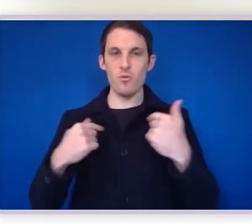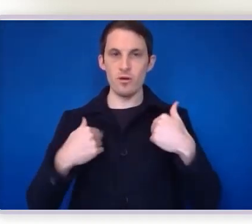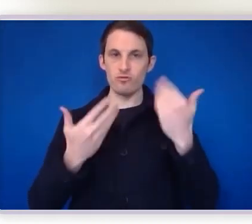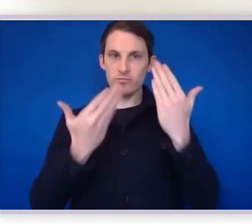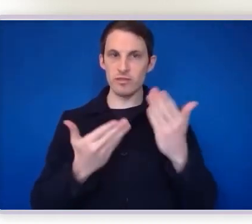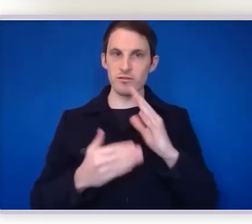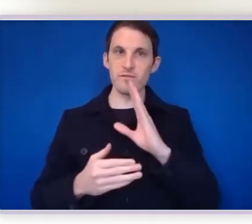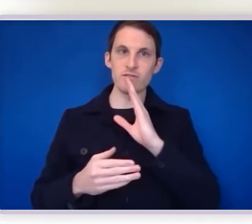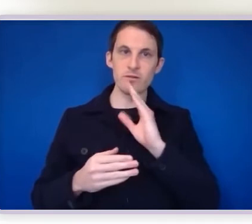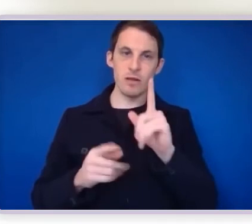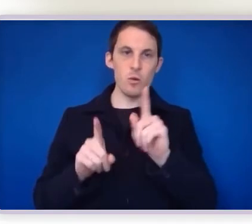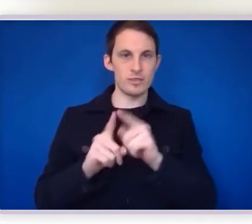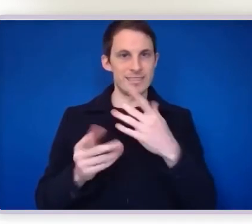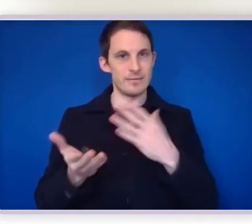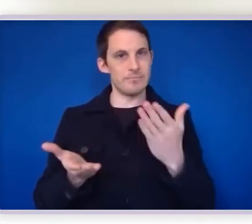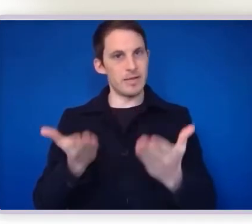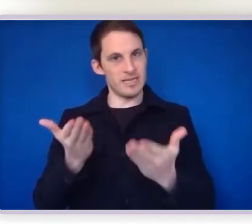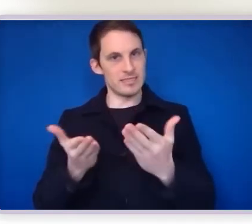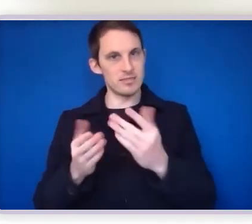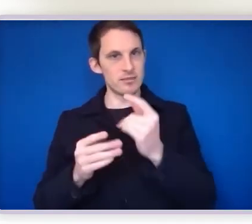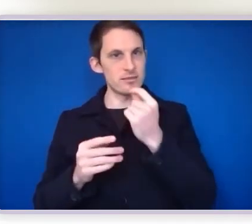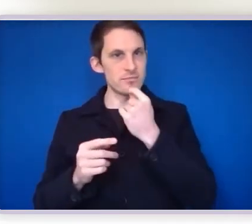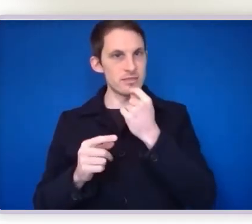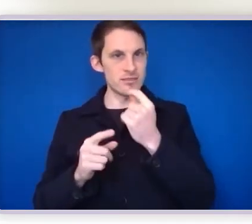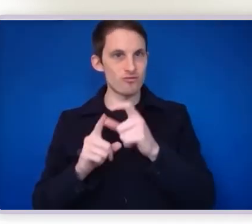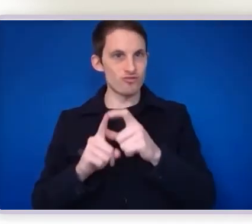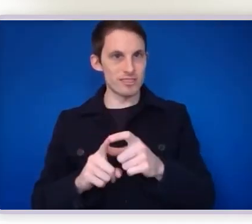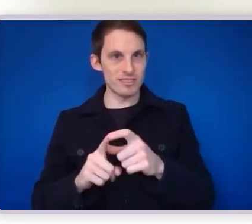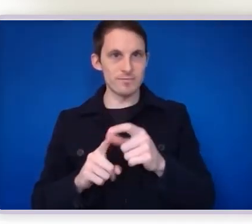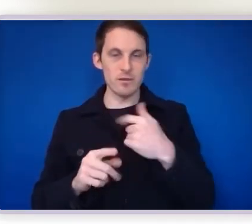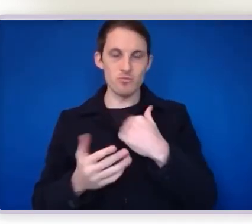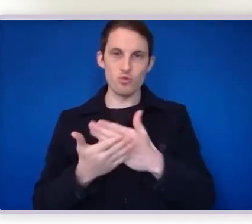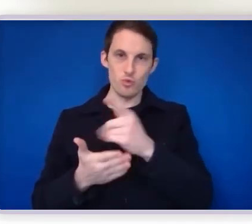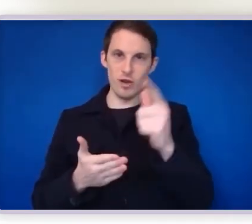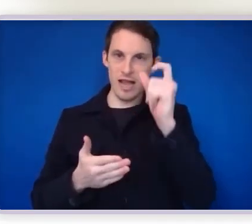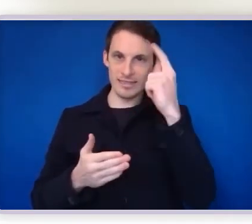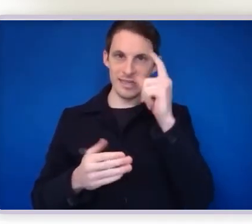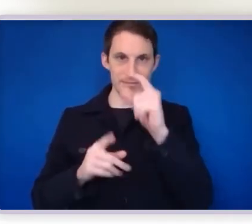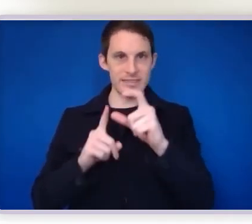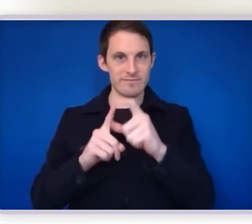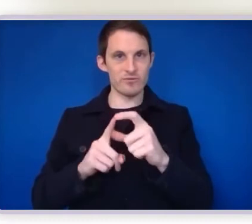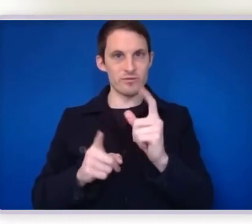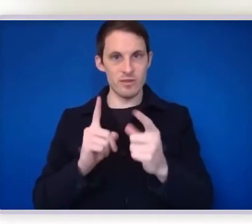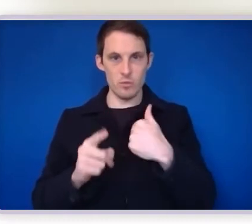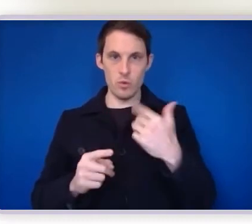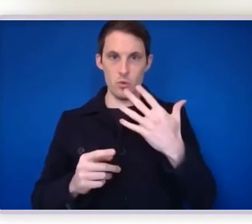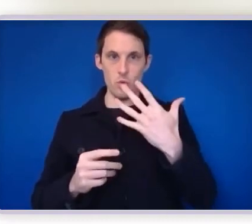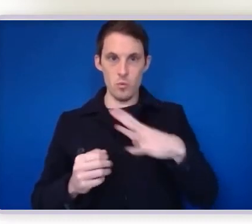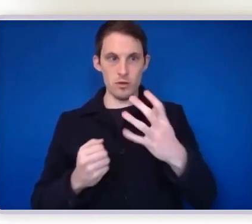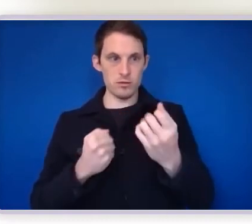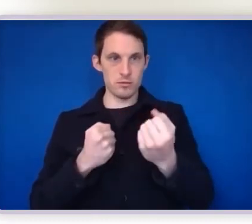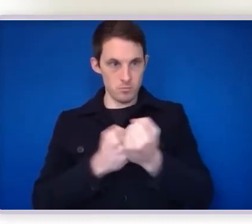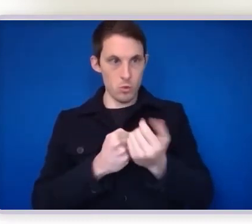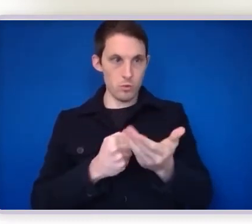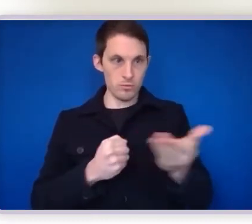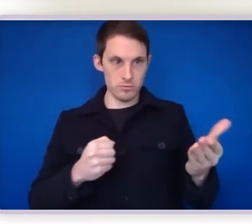a tricky one, and I'm sure you all understand how difficult that can be sometimes. We want to support people to make notifications